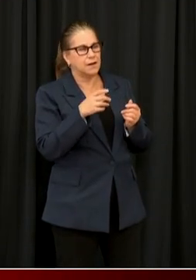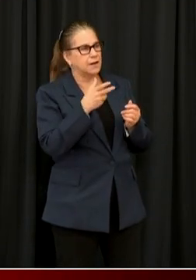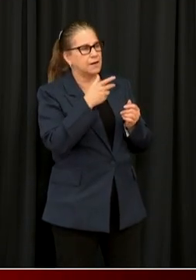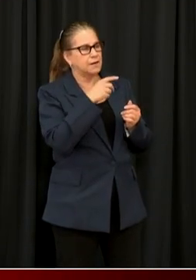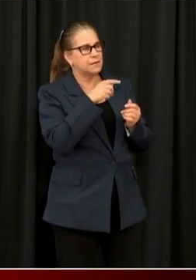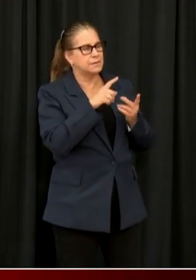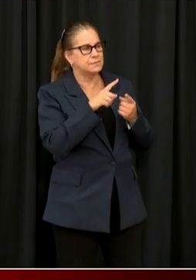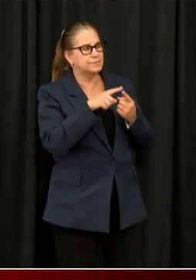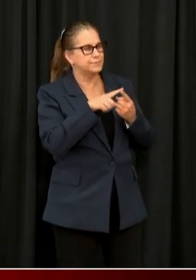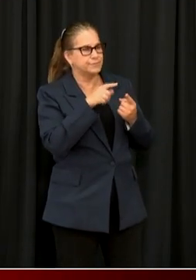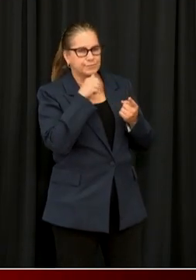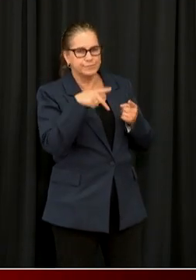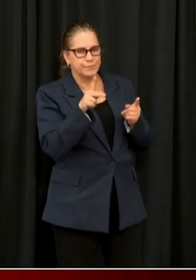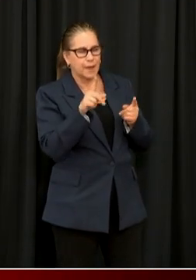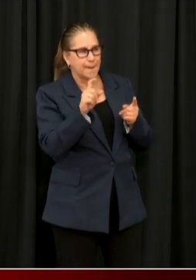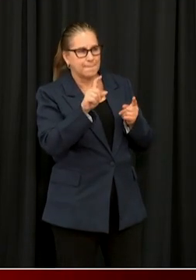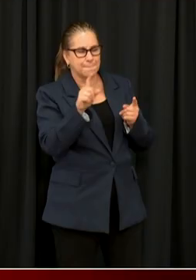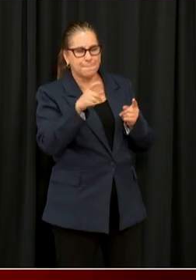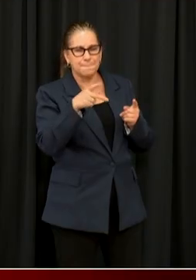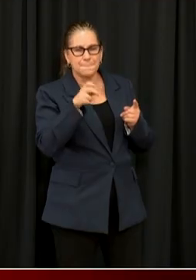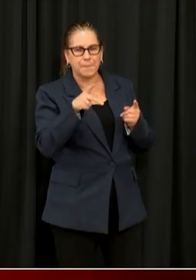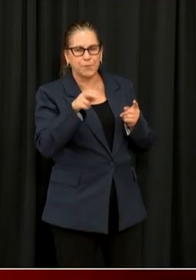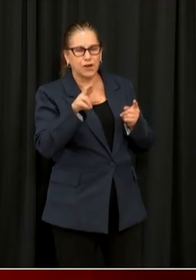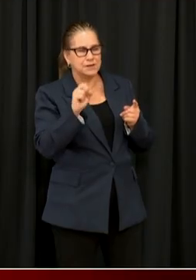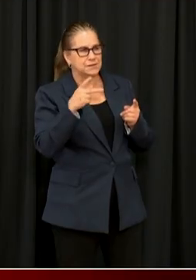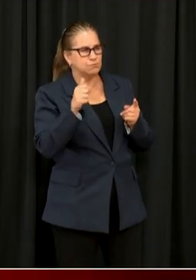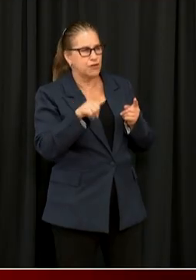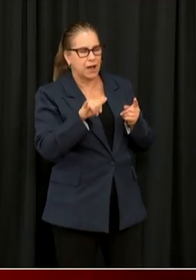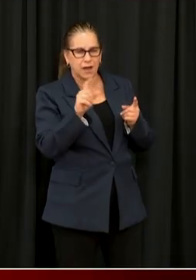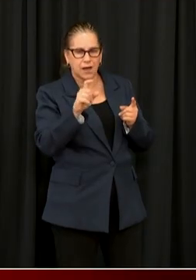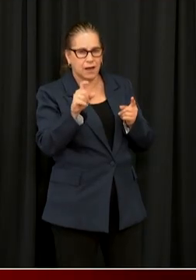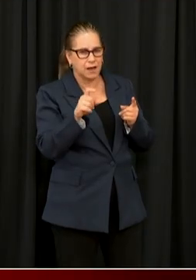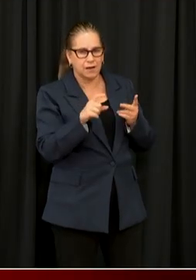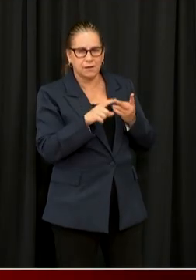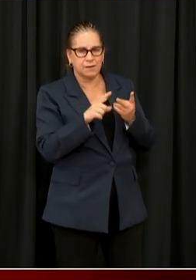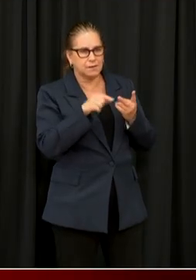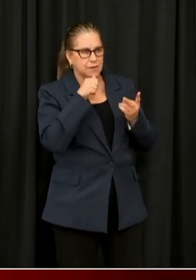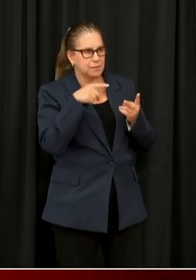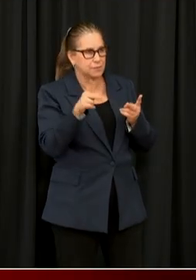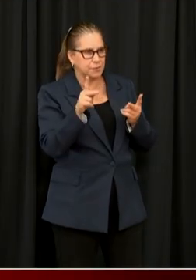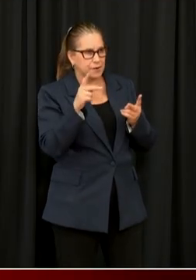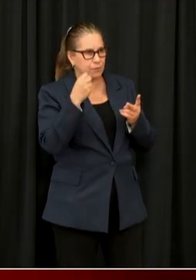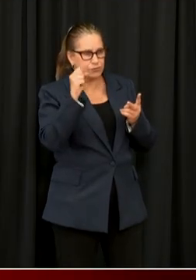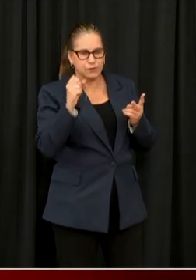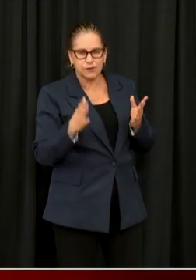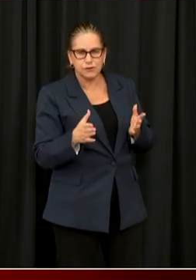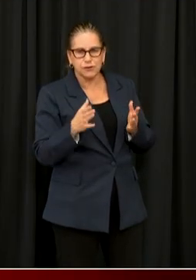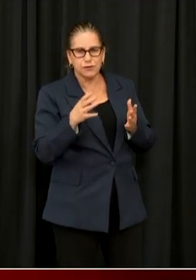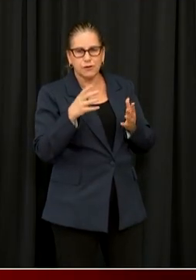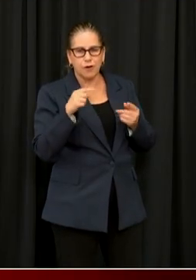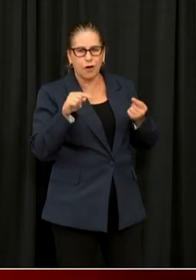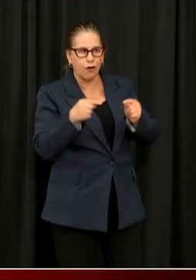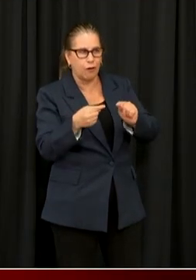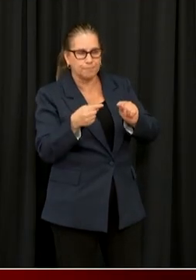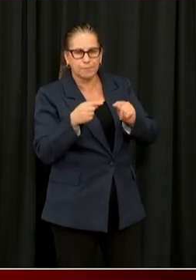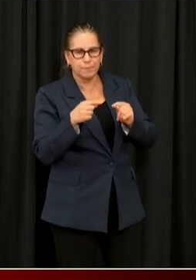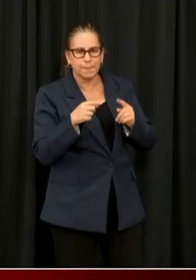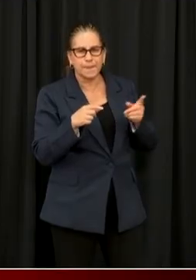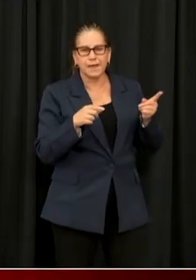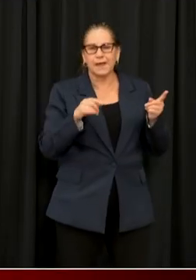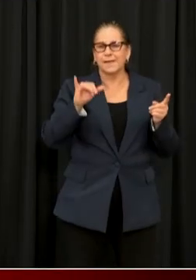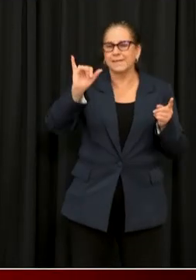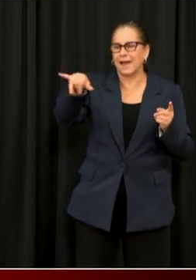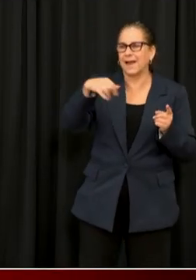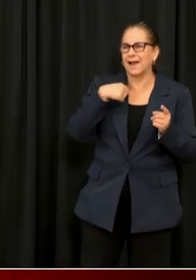you in support of what they added yesterday to the bill? Again, I'll have to look at it in more depth. I thought that there could be some